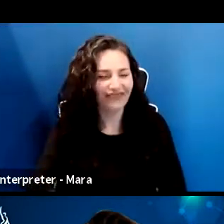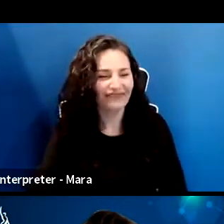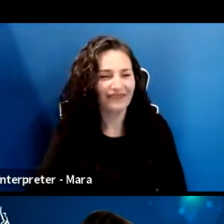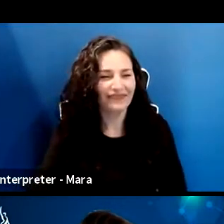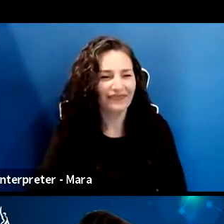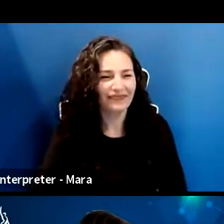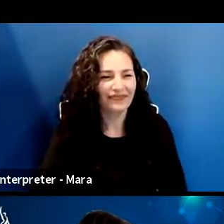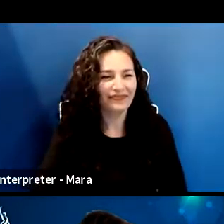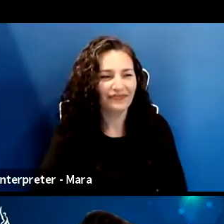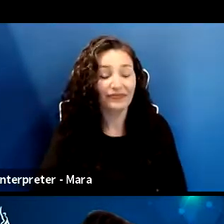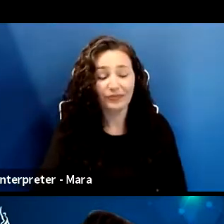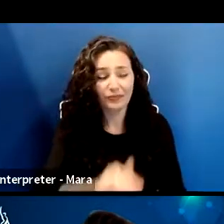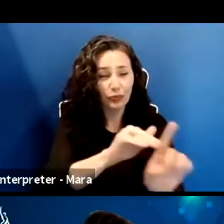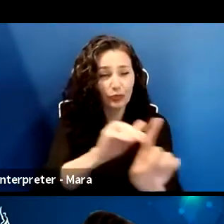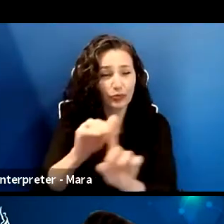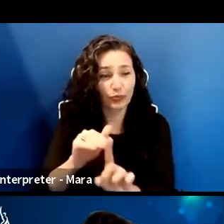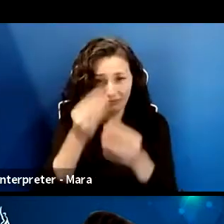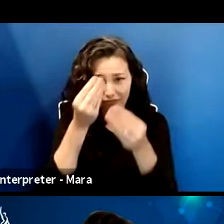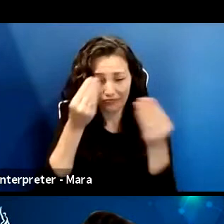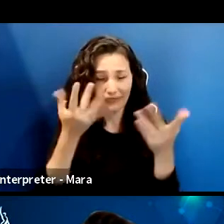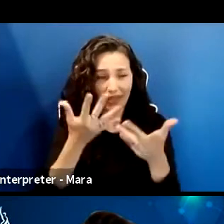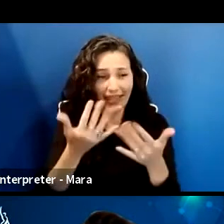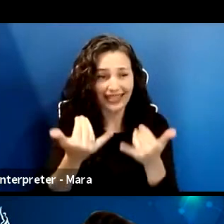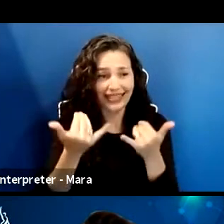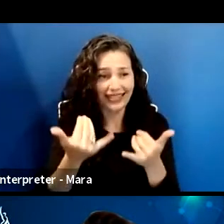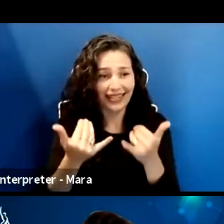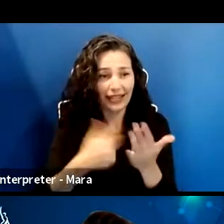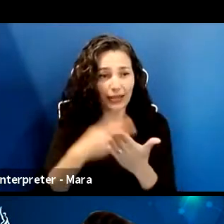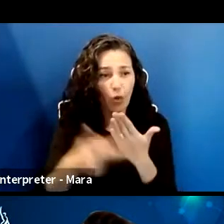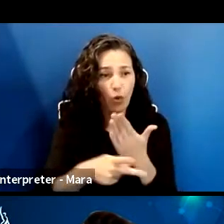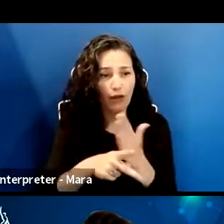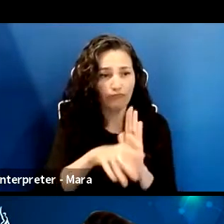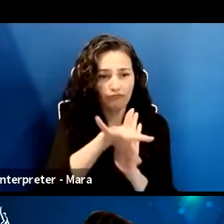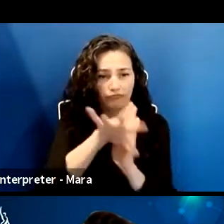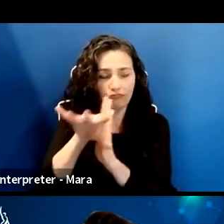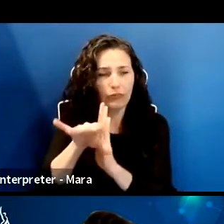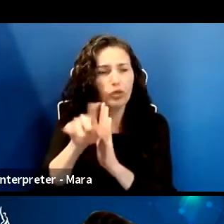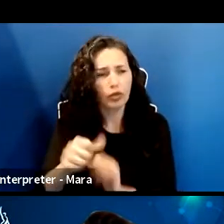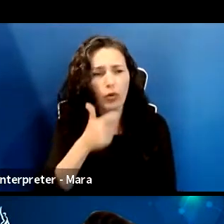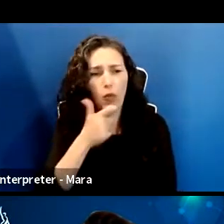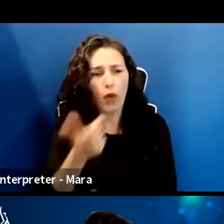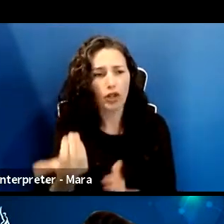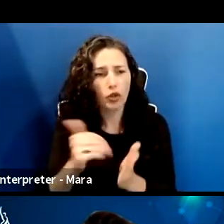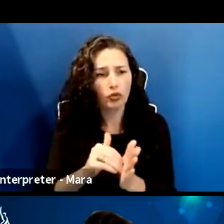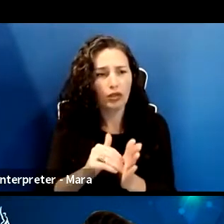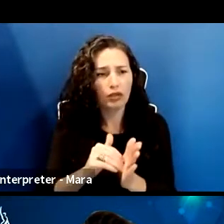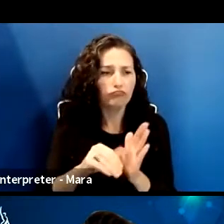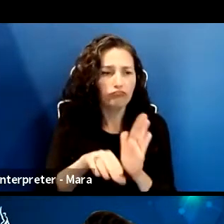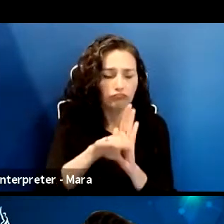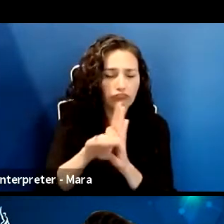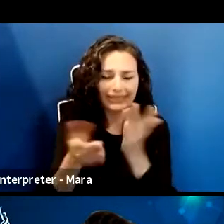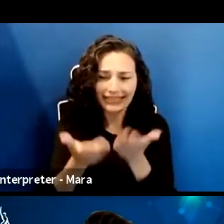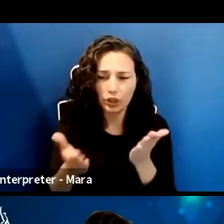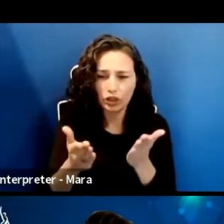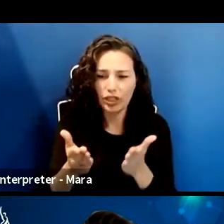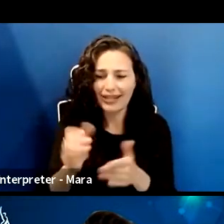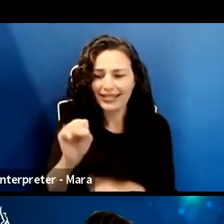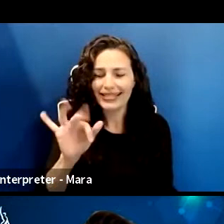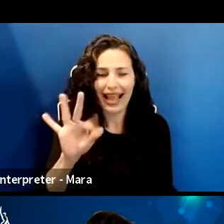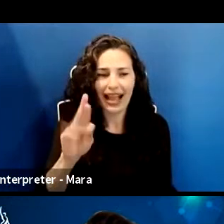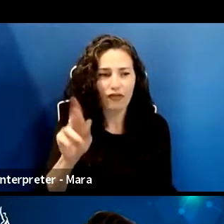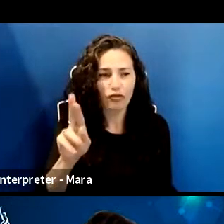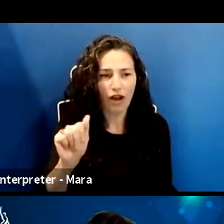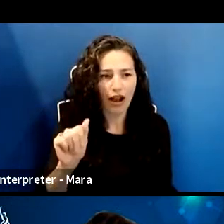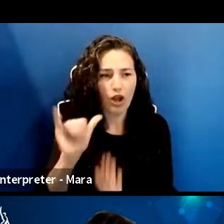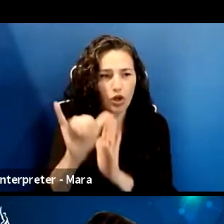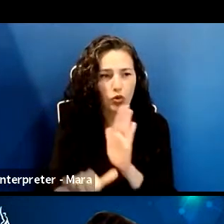pteoe@sagaftra.org. As a reminder, today's program is being recorded, and you can watch the replay right here on SAG-AFTRA's YouTube channel, along with much more